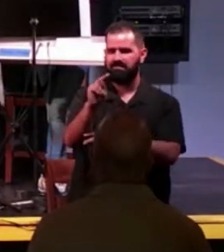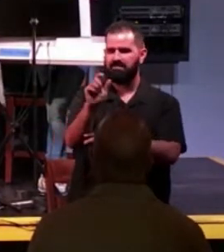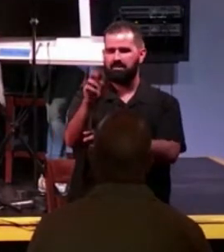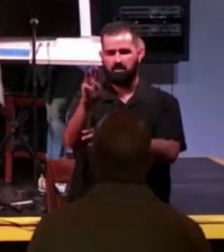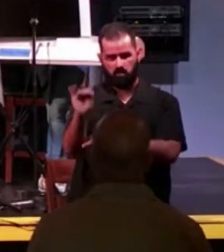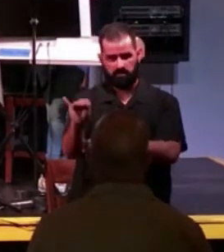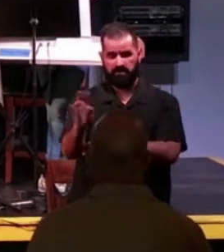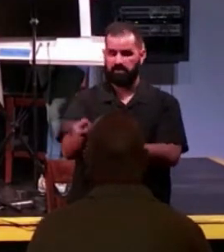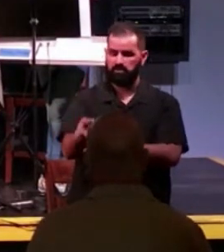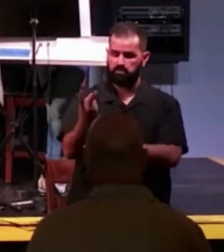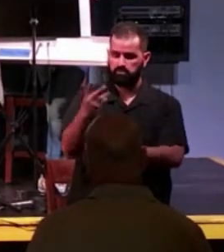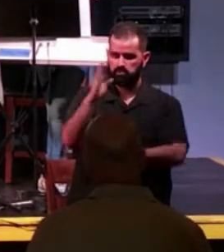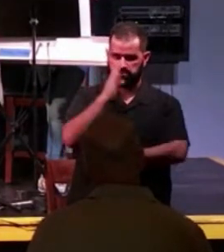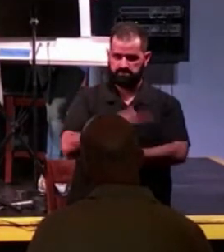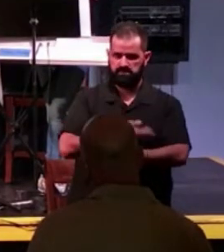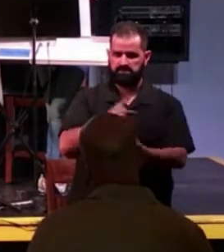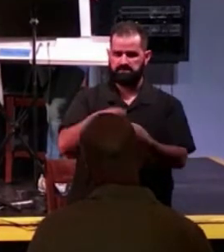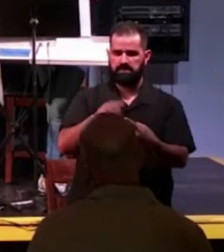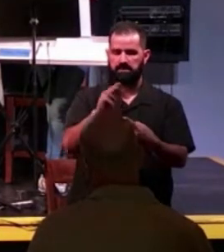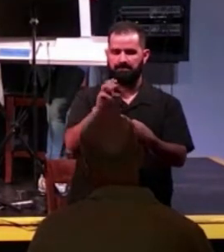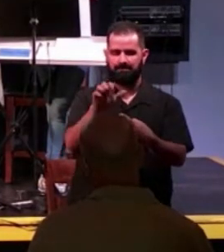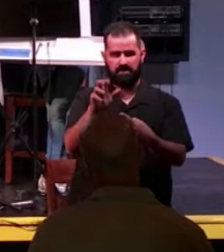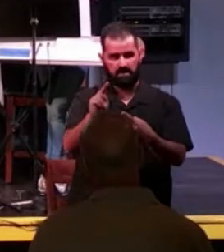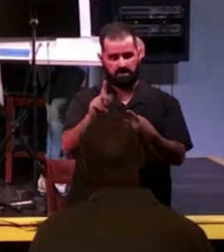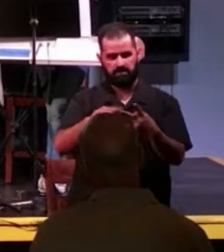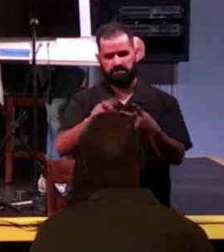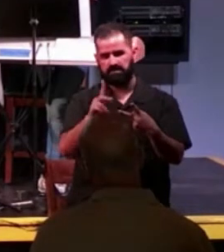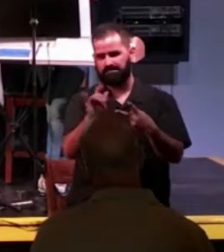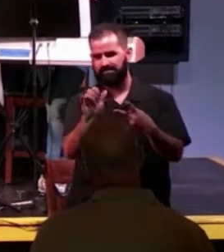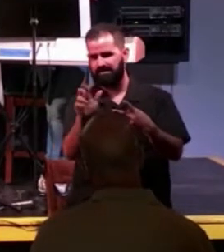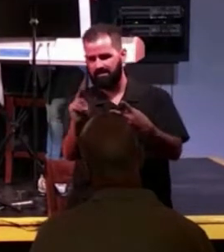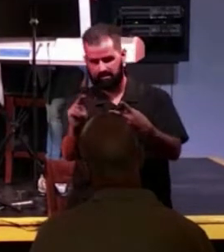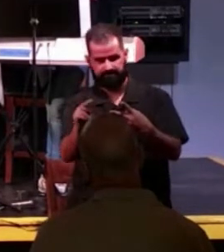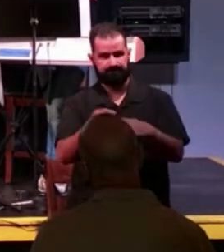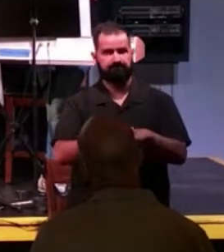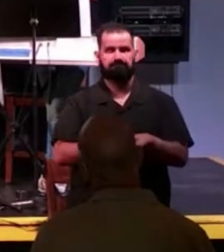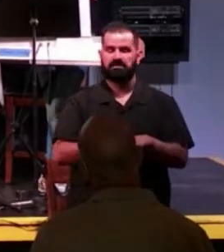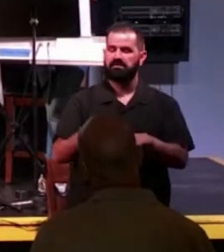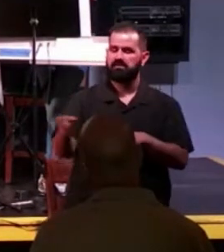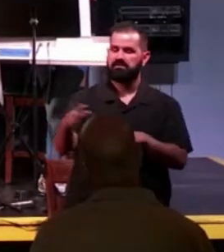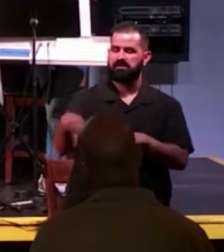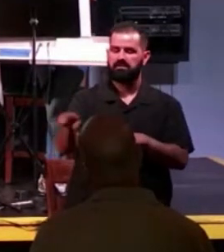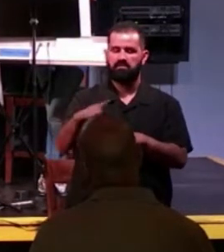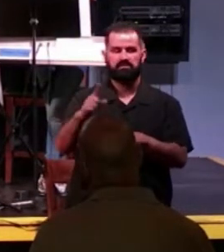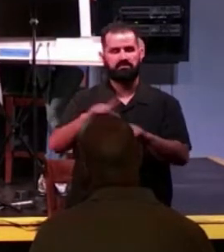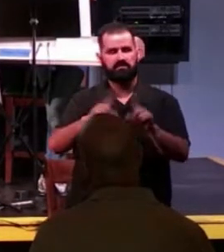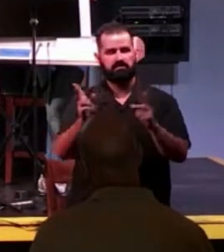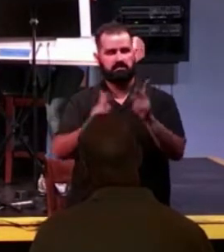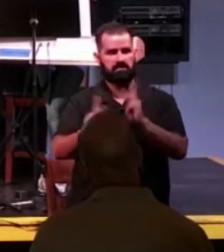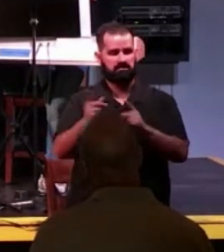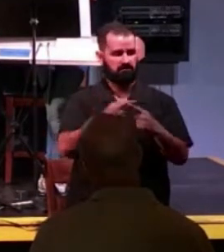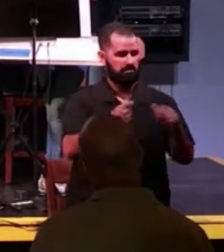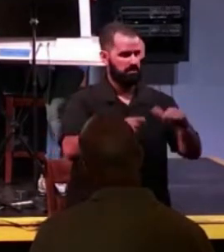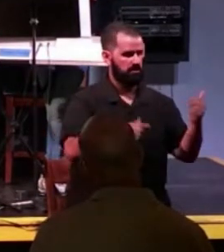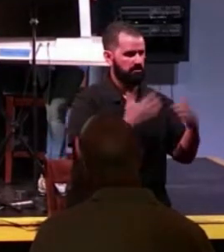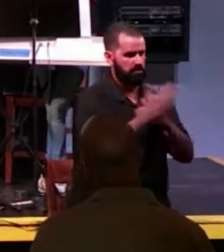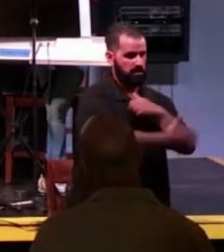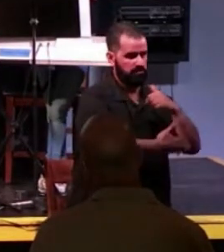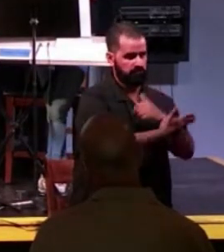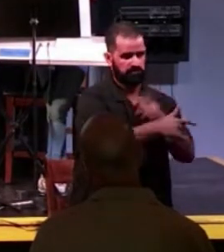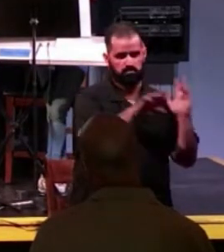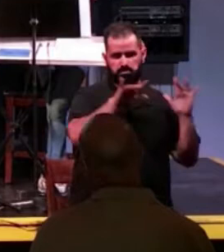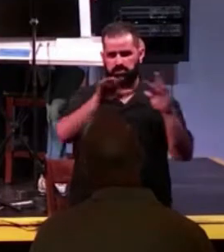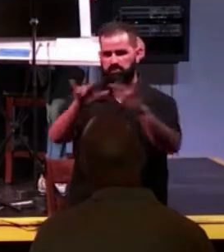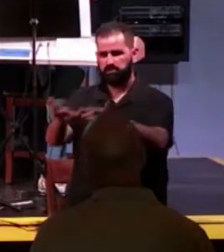names of their two sons were Mahlon and Chilion. They were Ephratites from Bethlehem, Judah, and they went to Moab